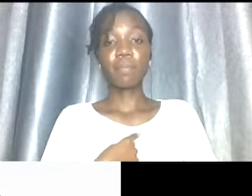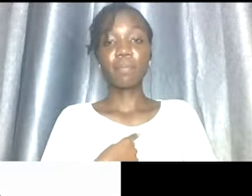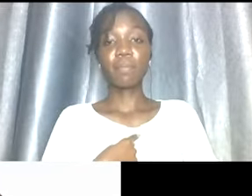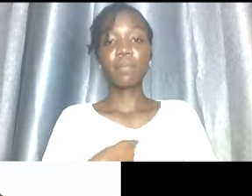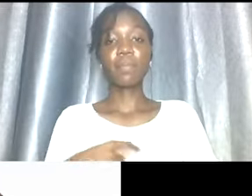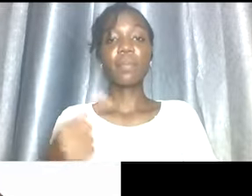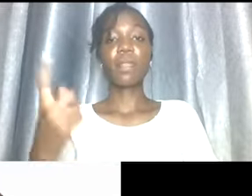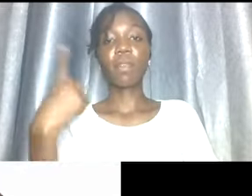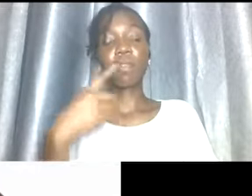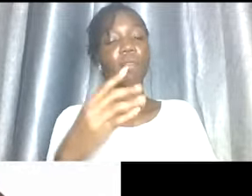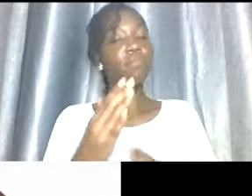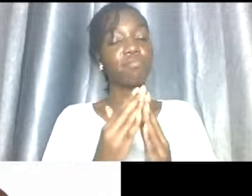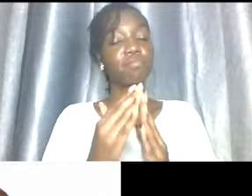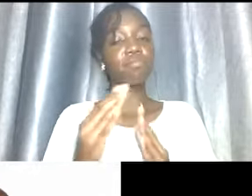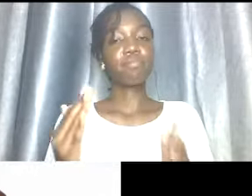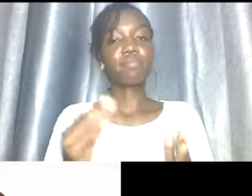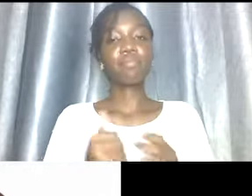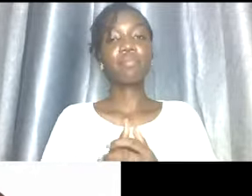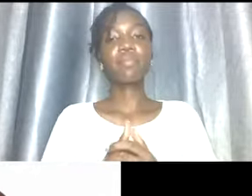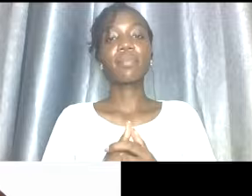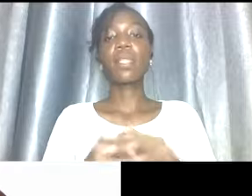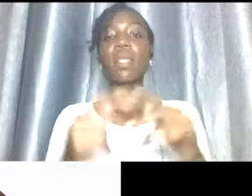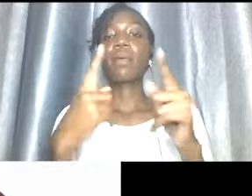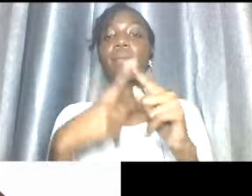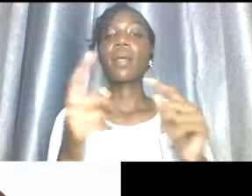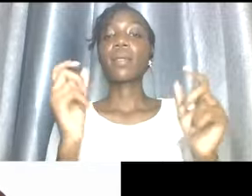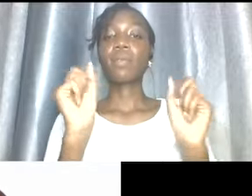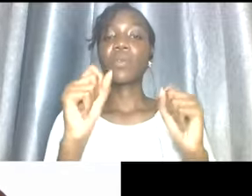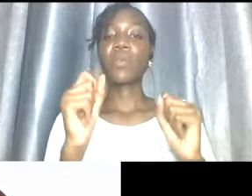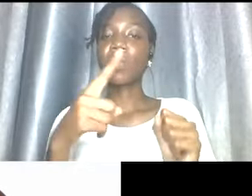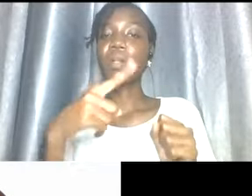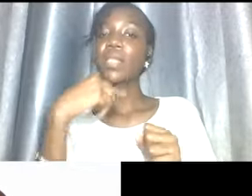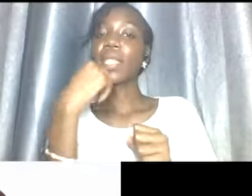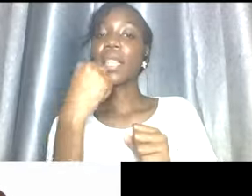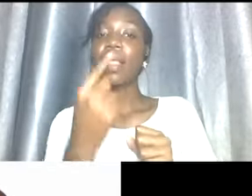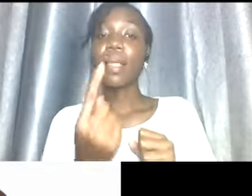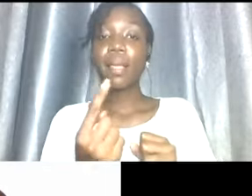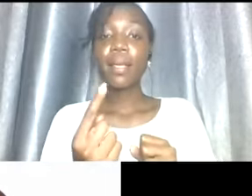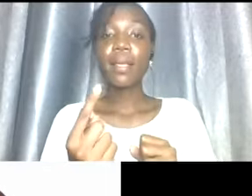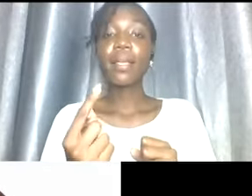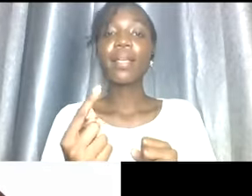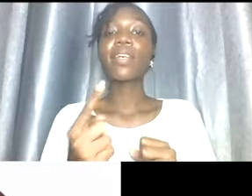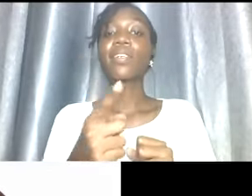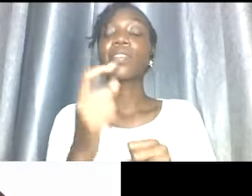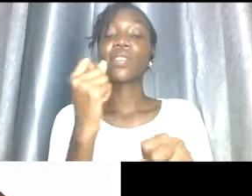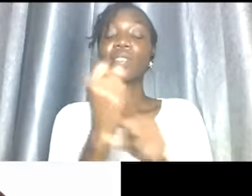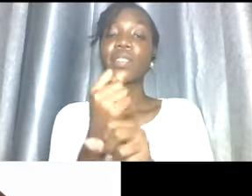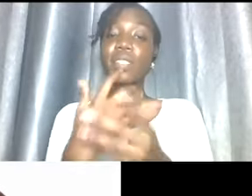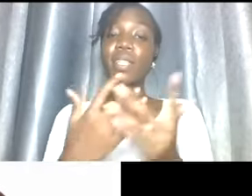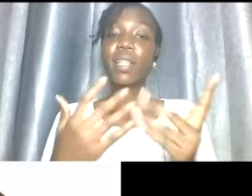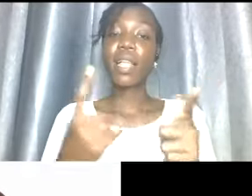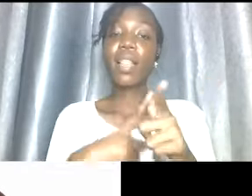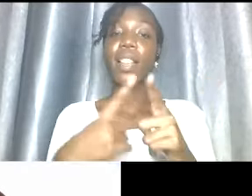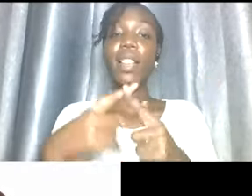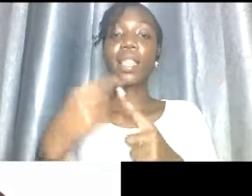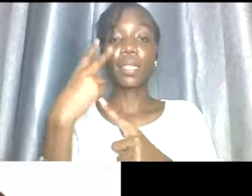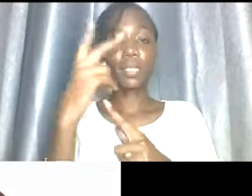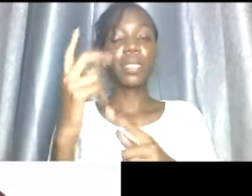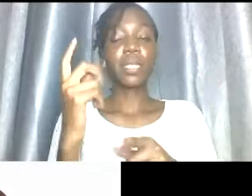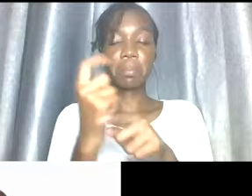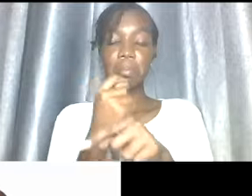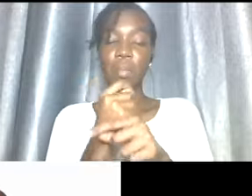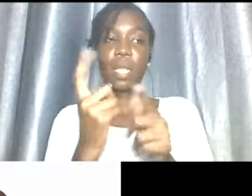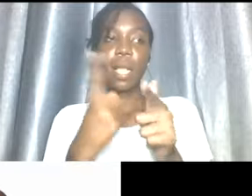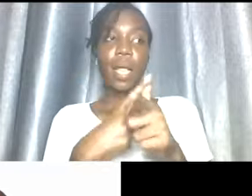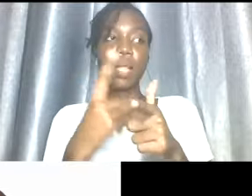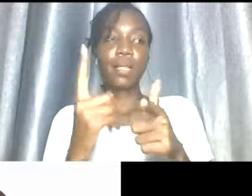expand upon. I would just say, look at that, continue to watch the trends and to stick to what